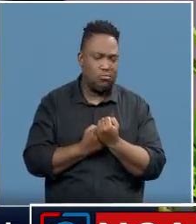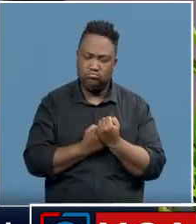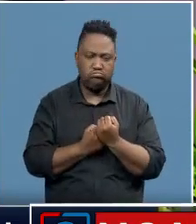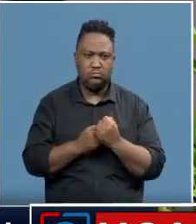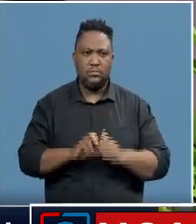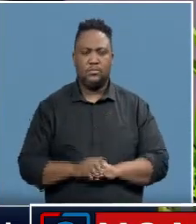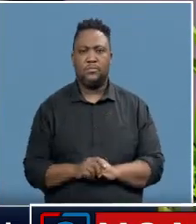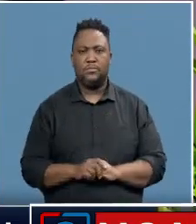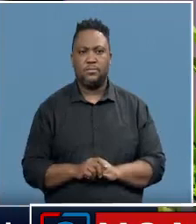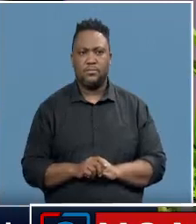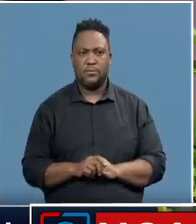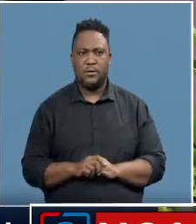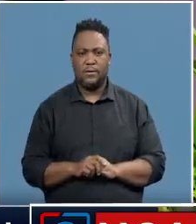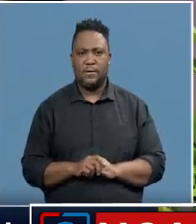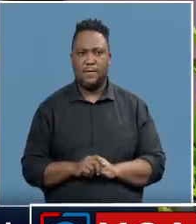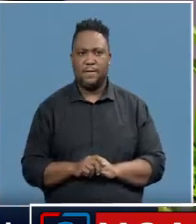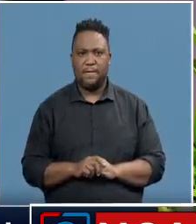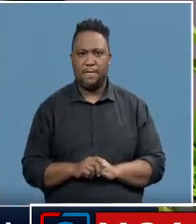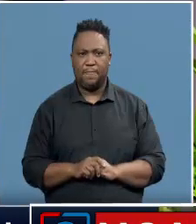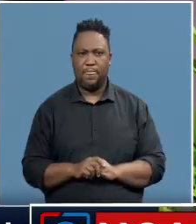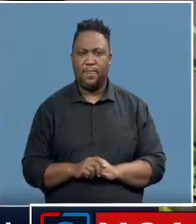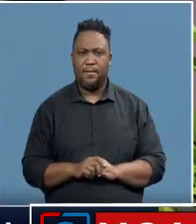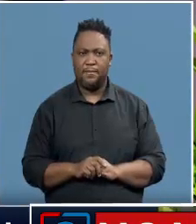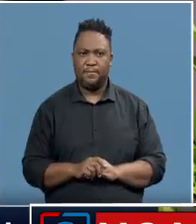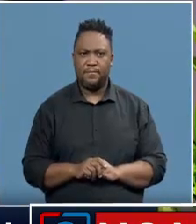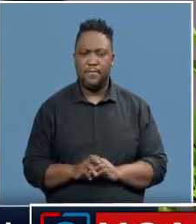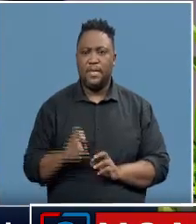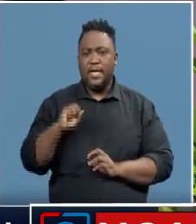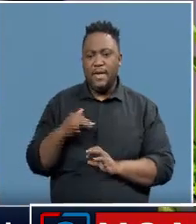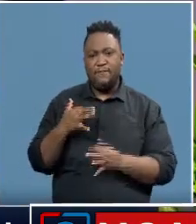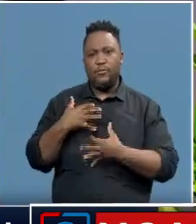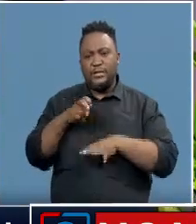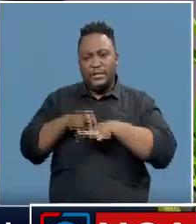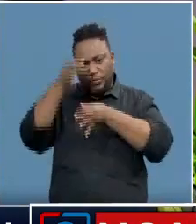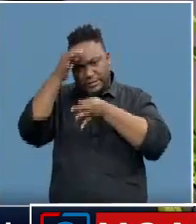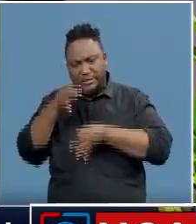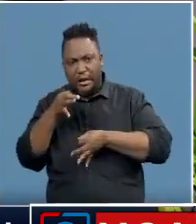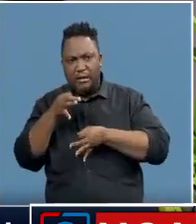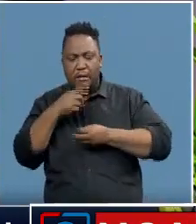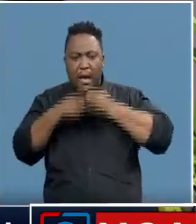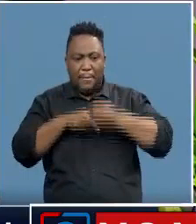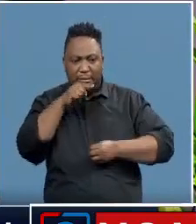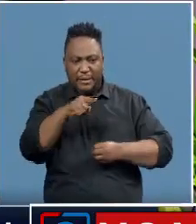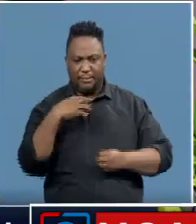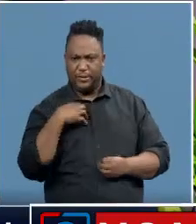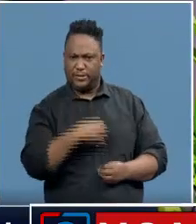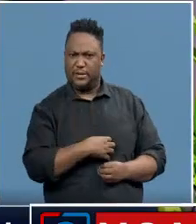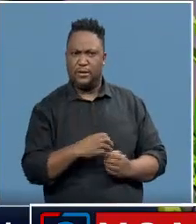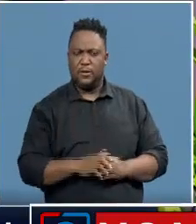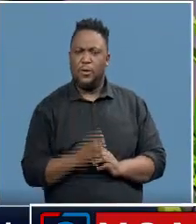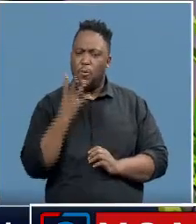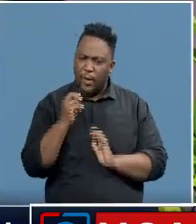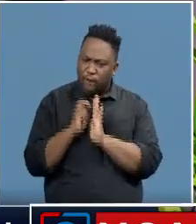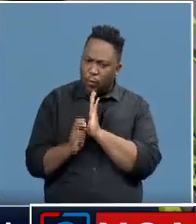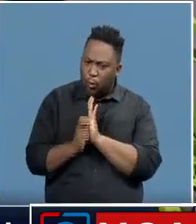If anything were to arise and it require us to take a decision about the president, we've got rules